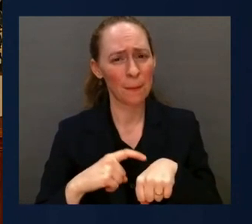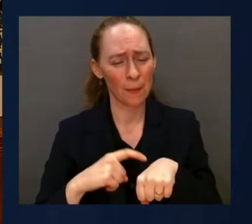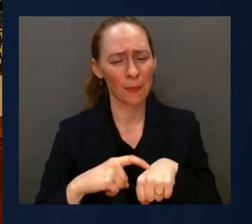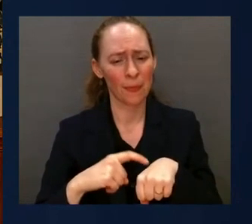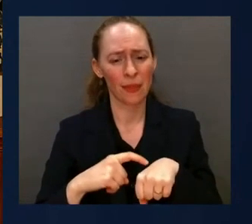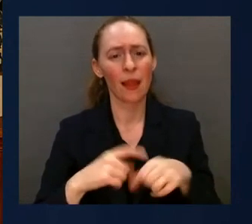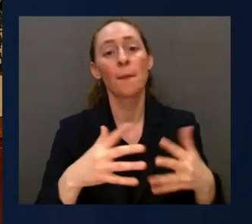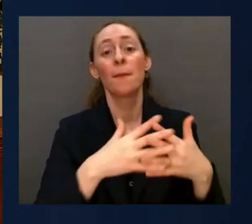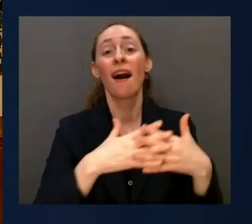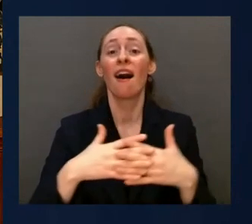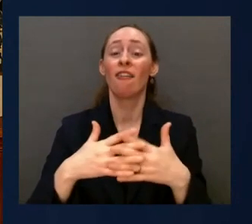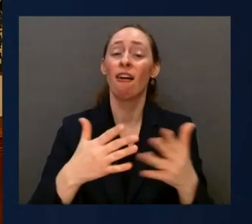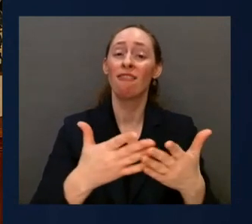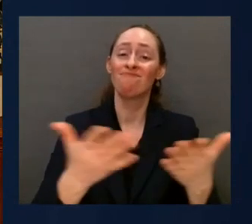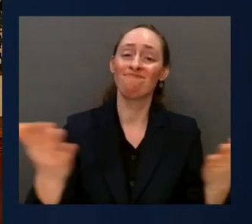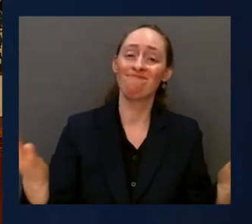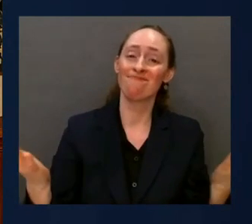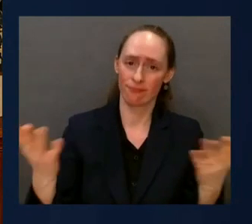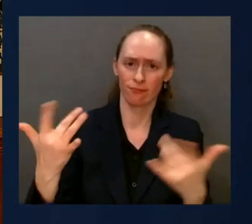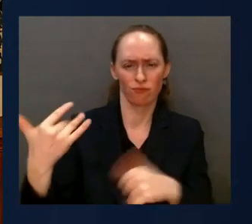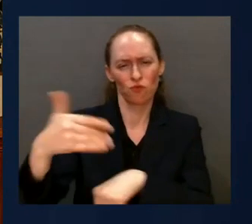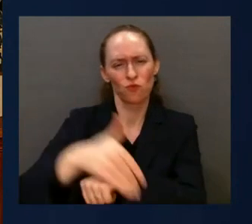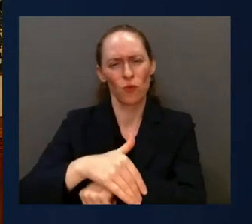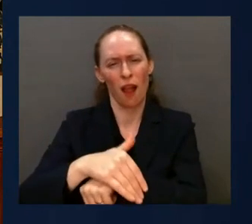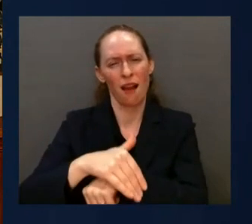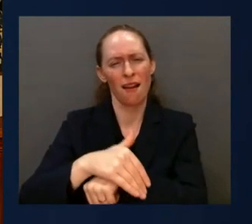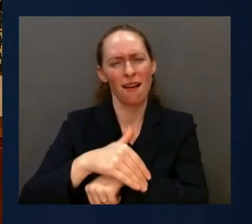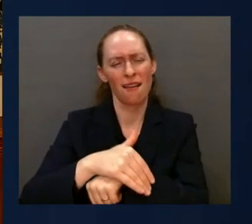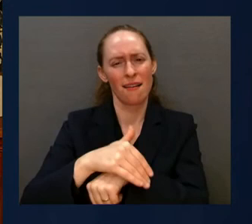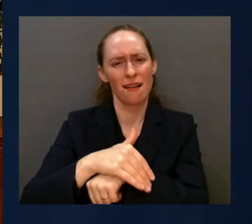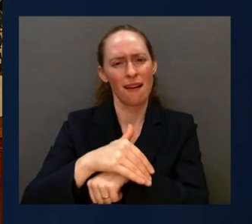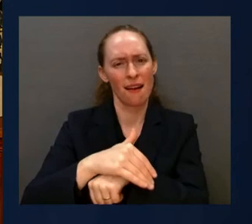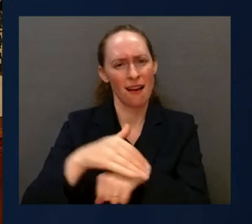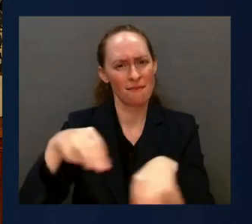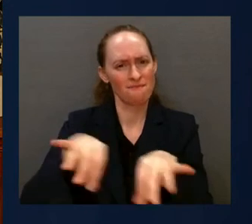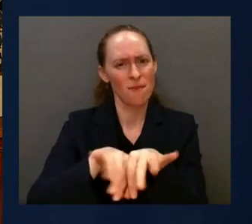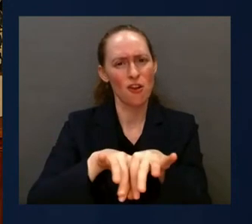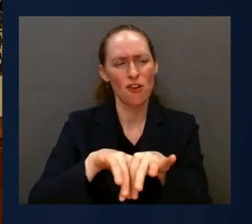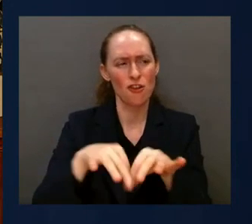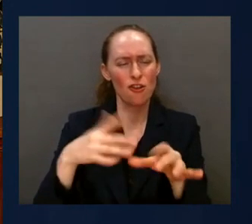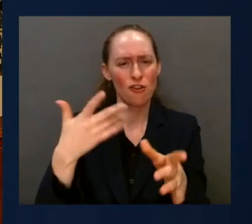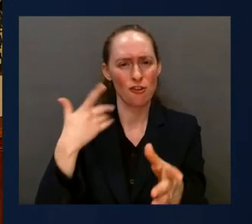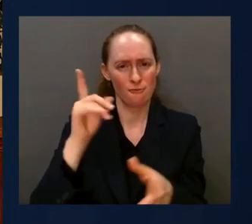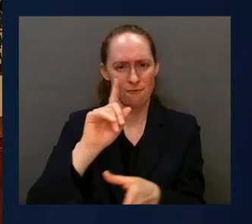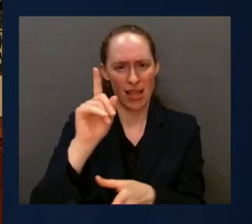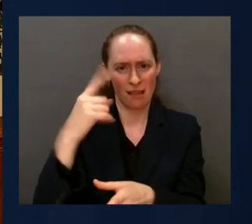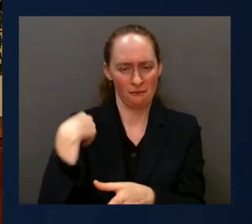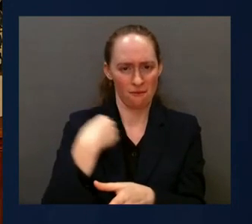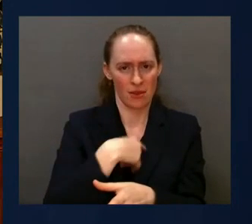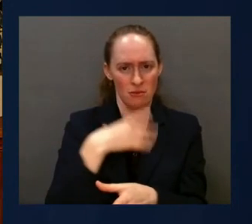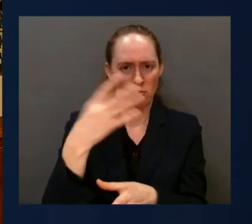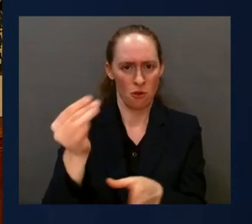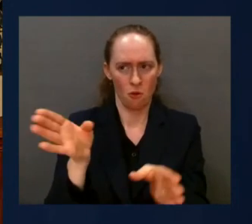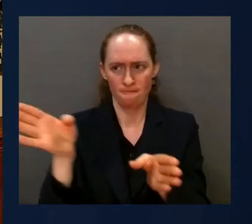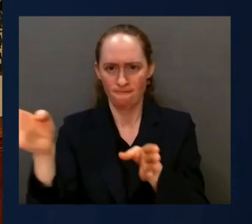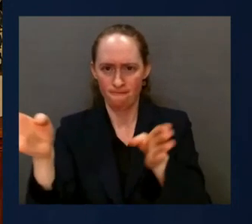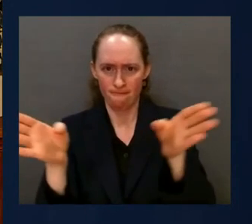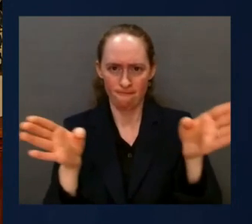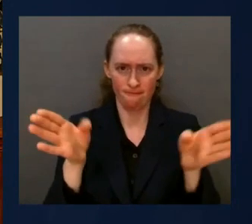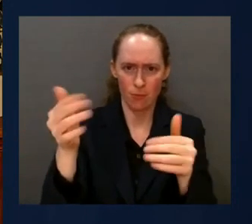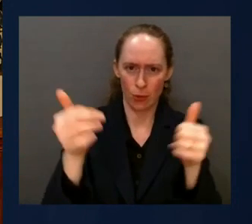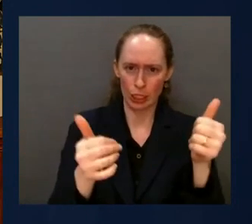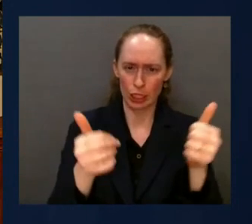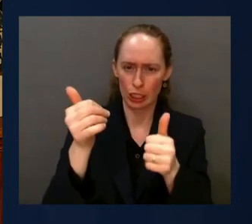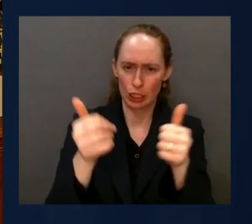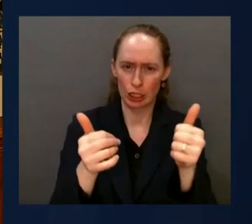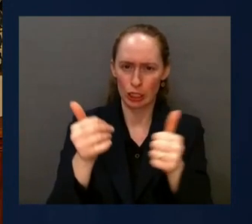only a few generations ever face, where the direction we now take is going to decide the course of this nation